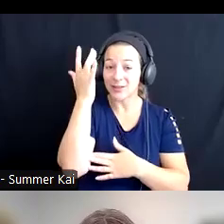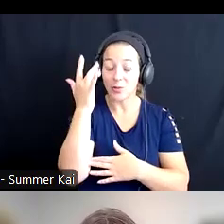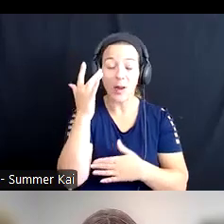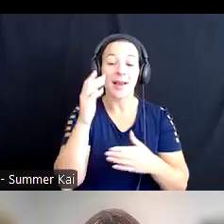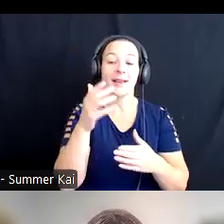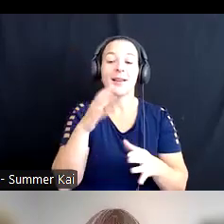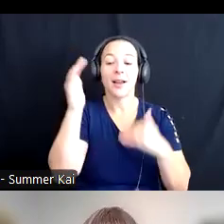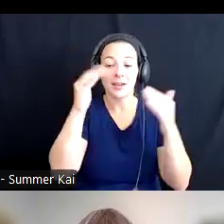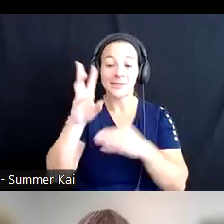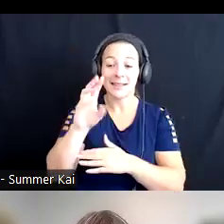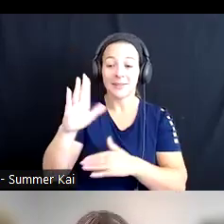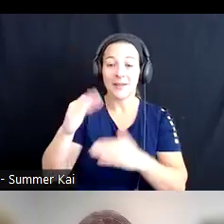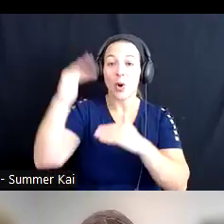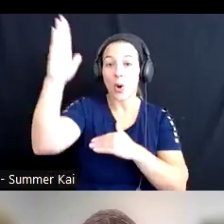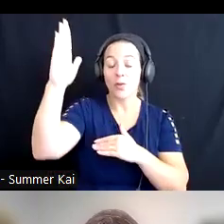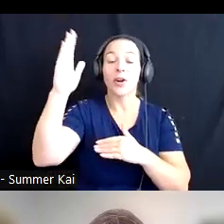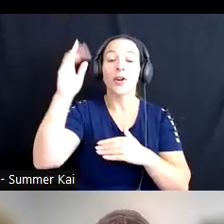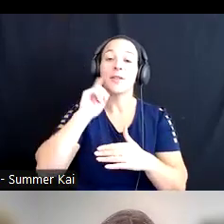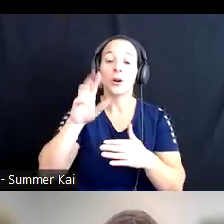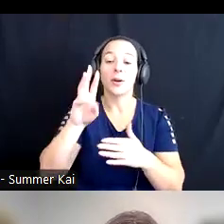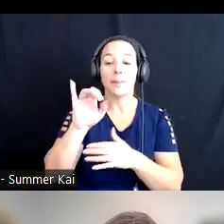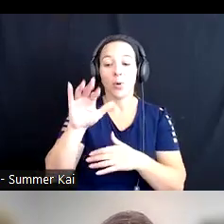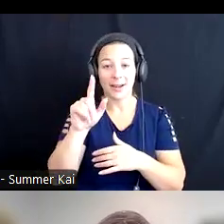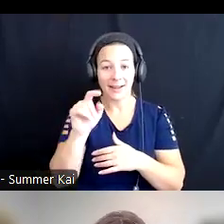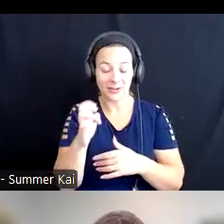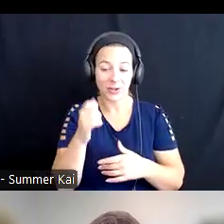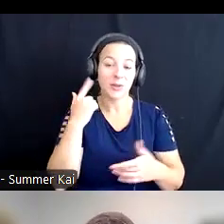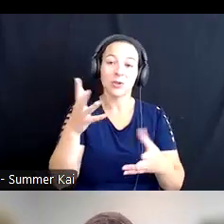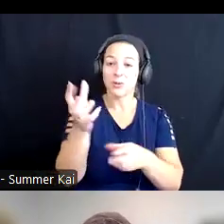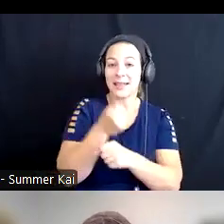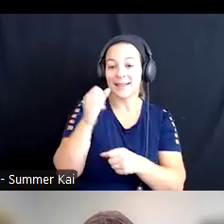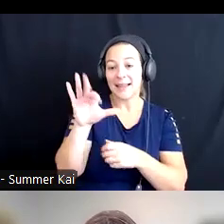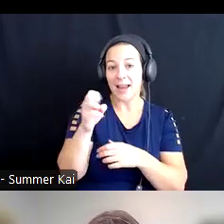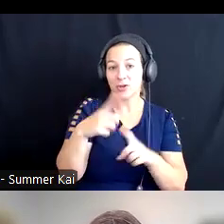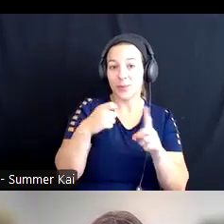mortgage product was to take cash out of their homes via cash out refinancing.